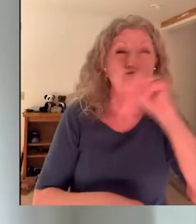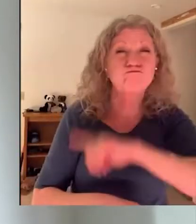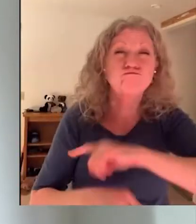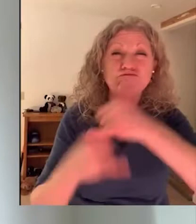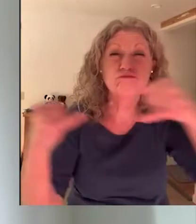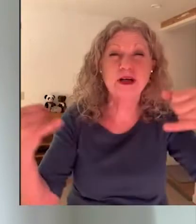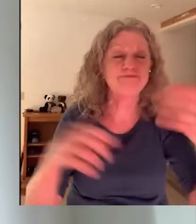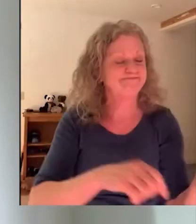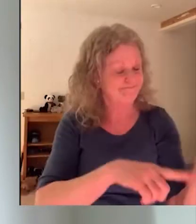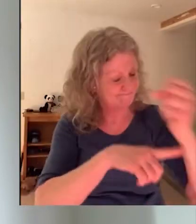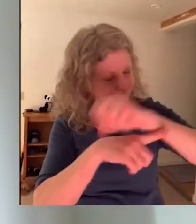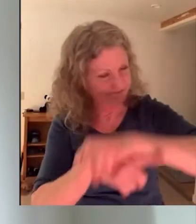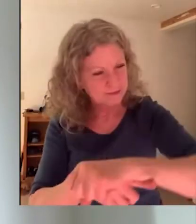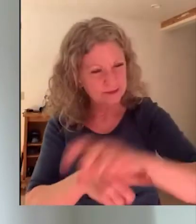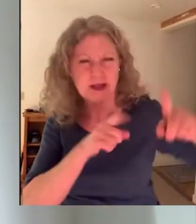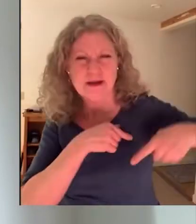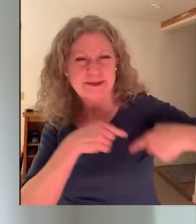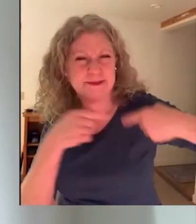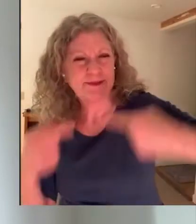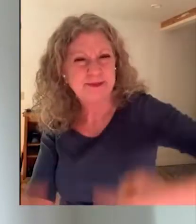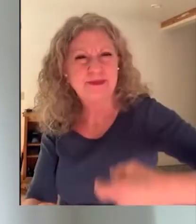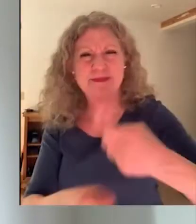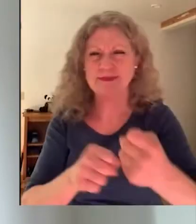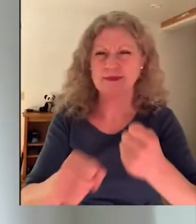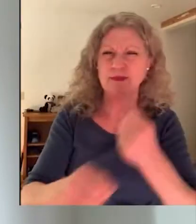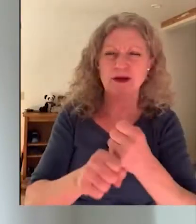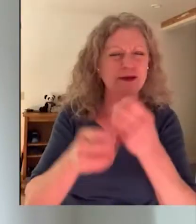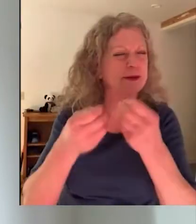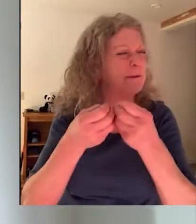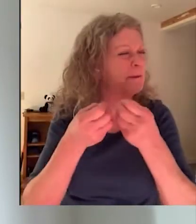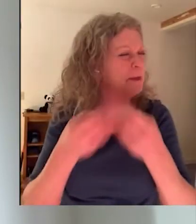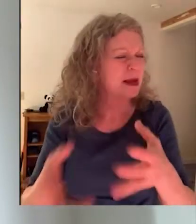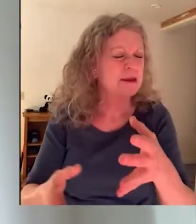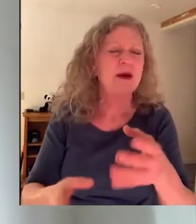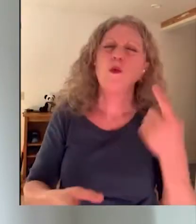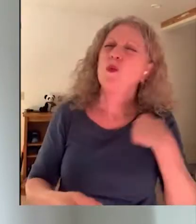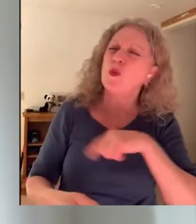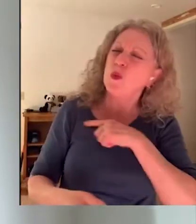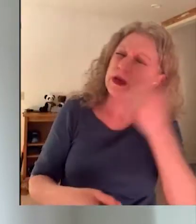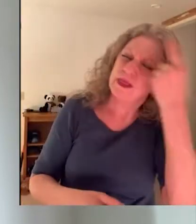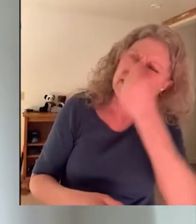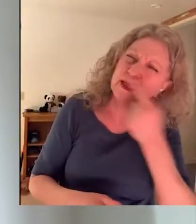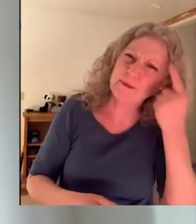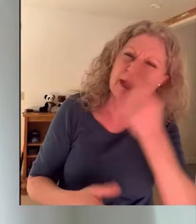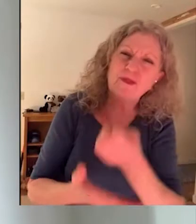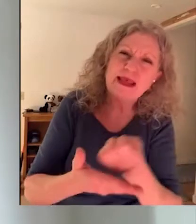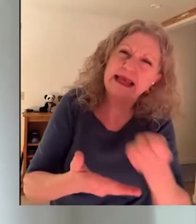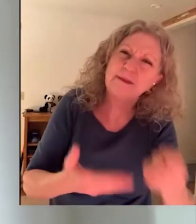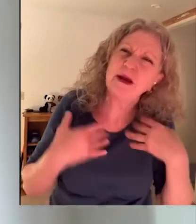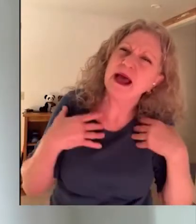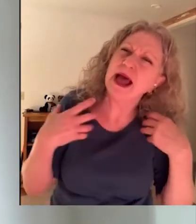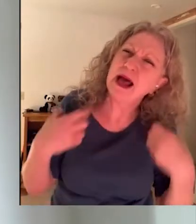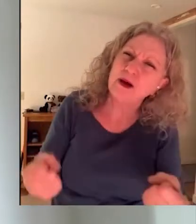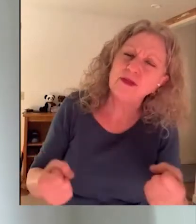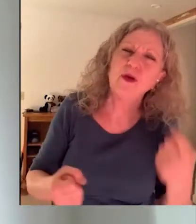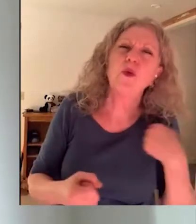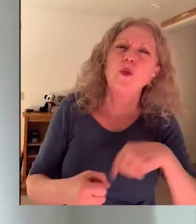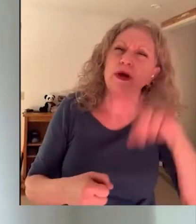of devastating loss of livelihood, we consider the economic health that reimagines the status quo.